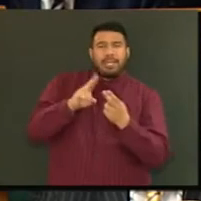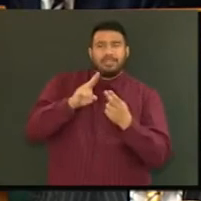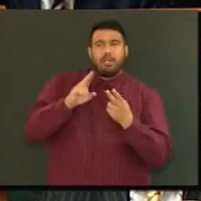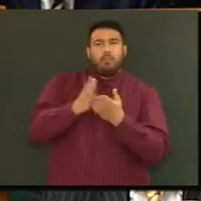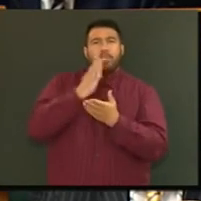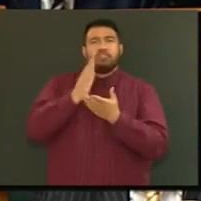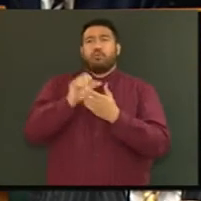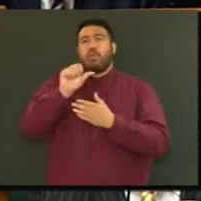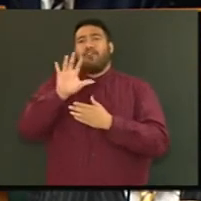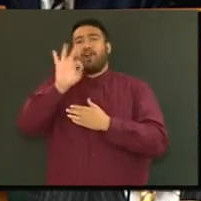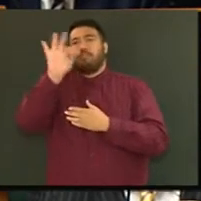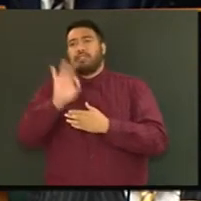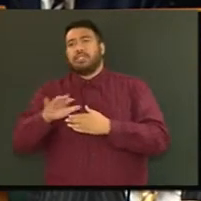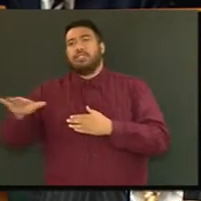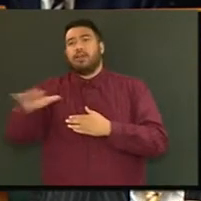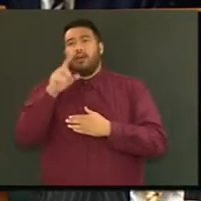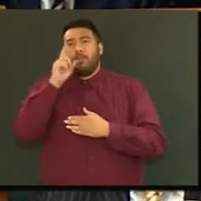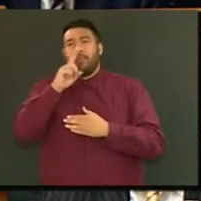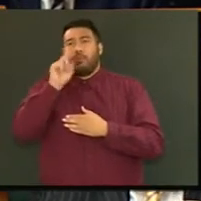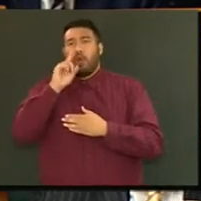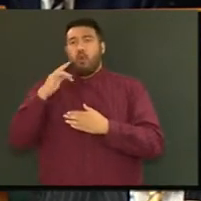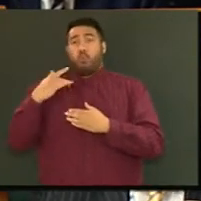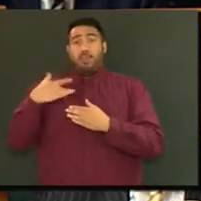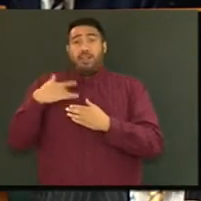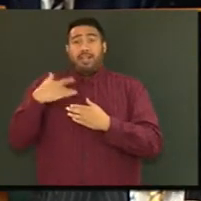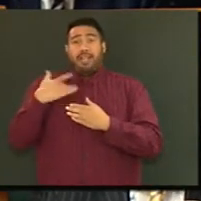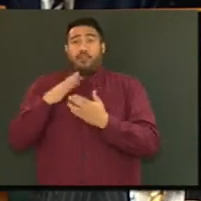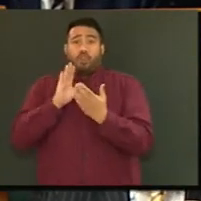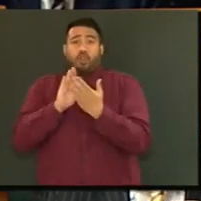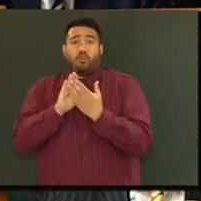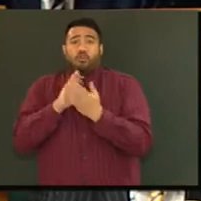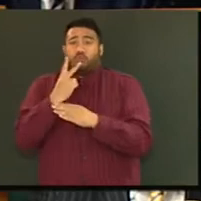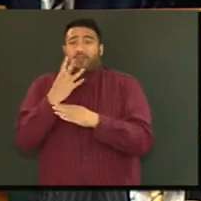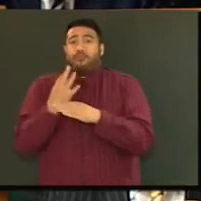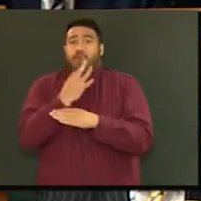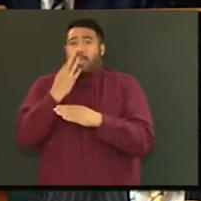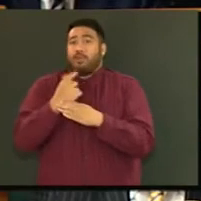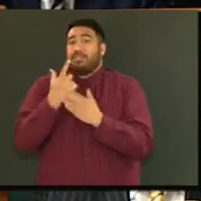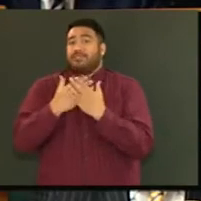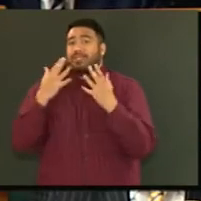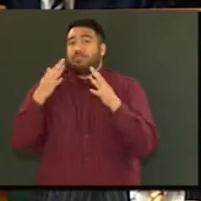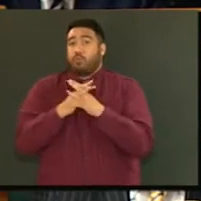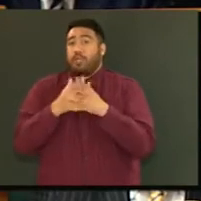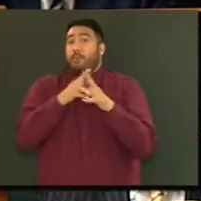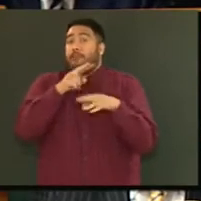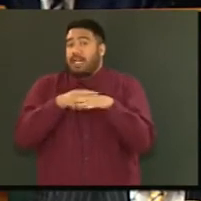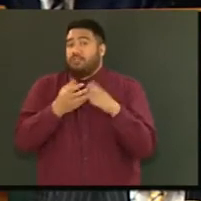the population will live within 25 kilometres of a 24-hour, 7-day-a-week police